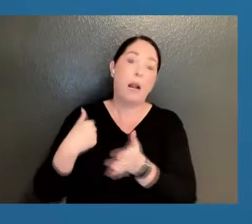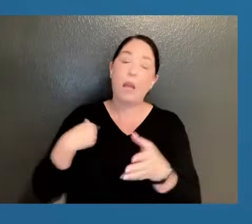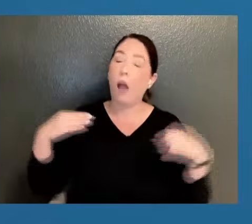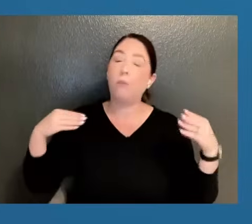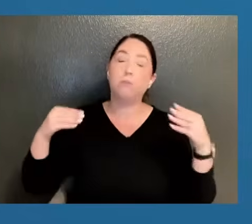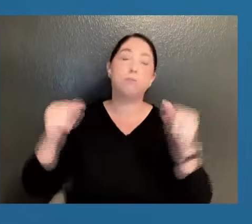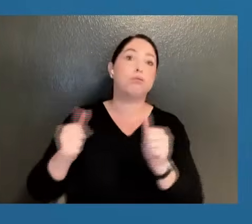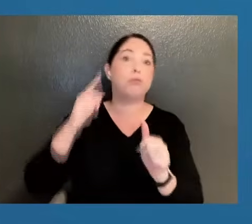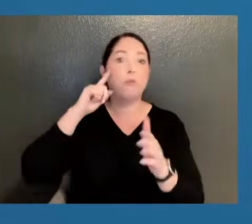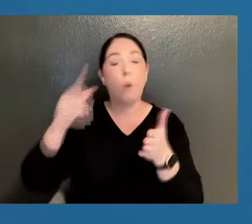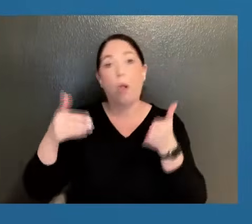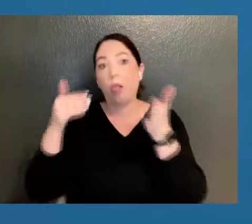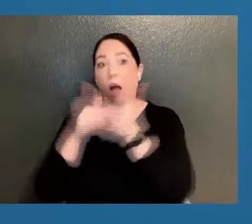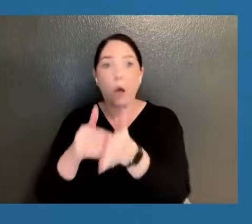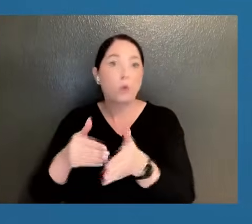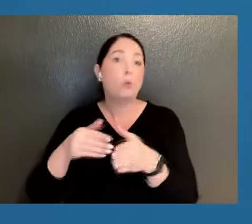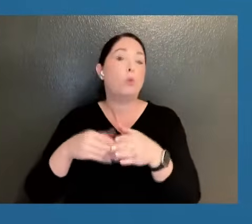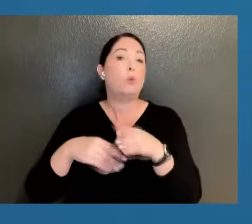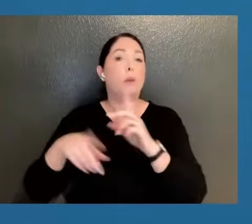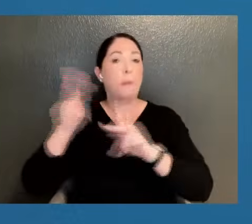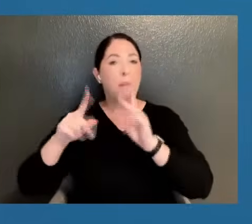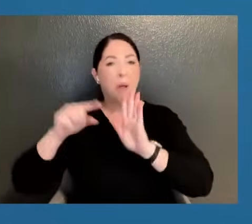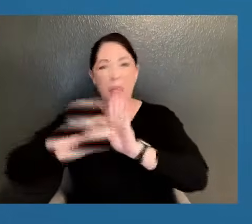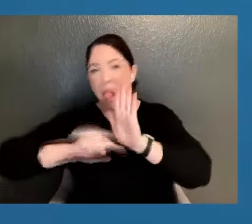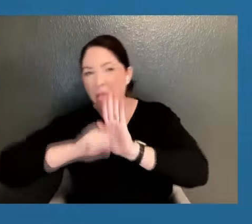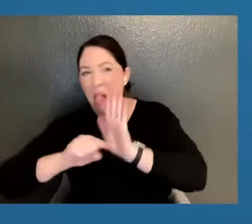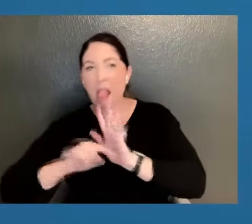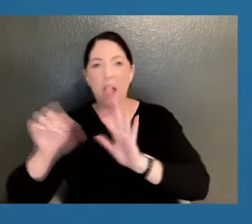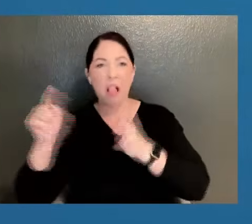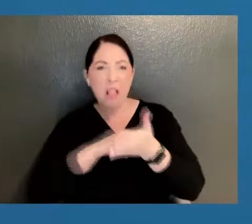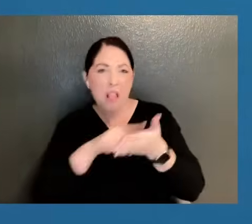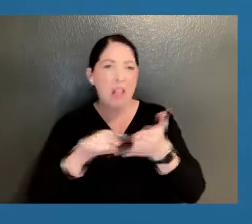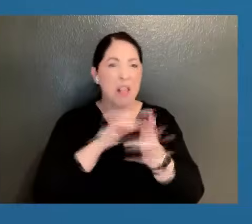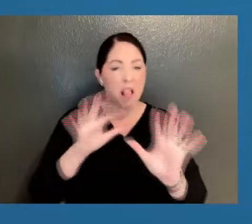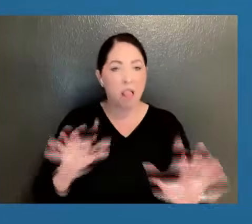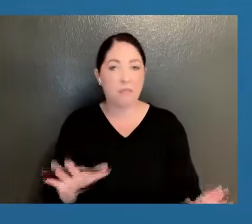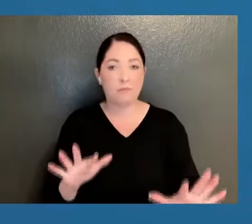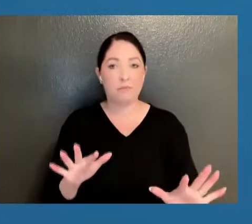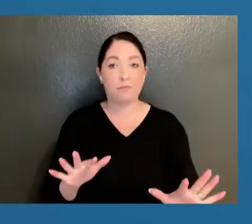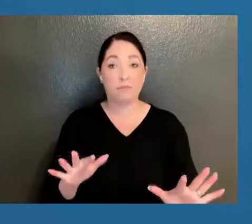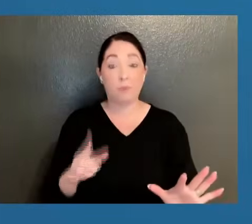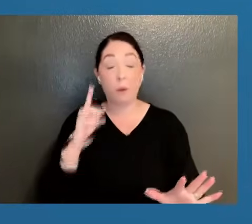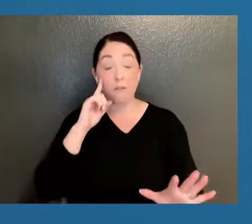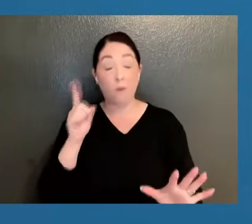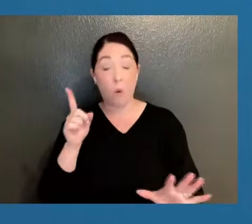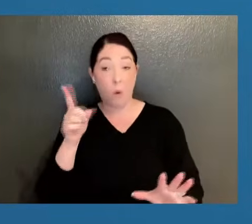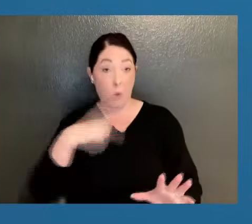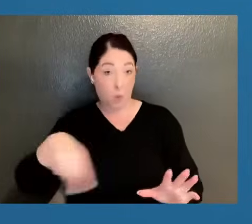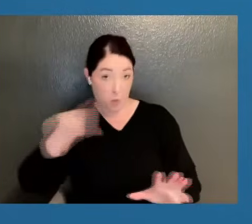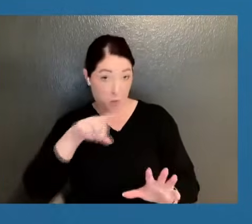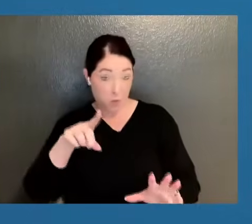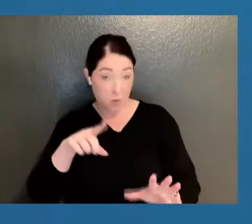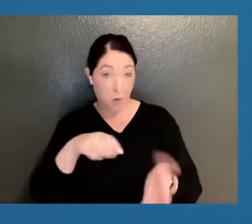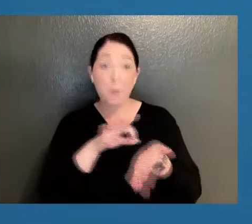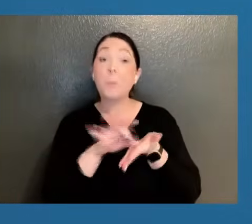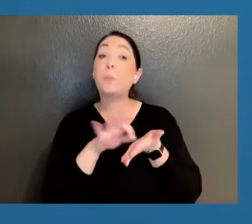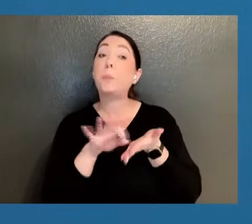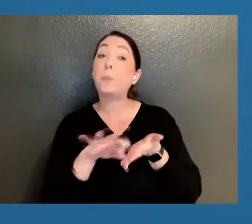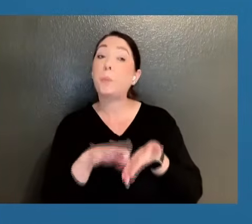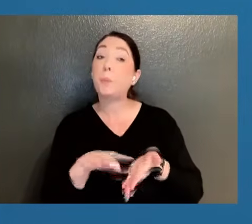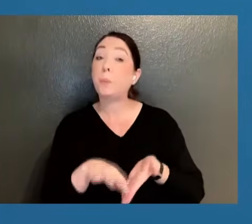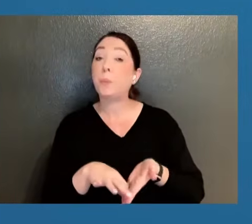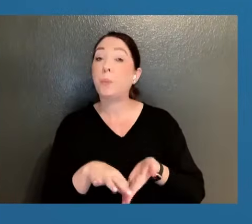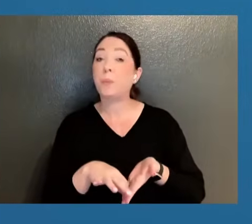the critics saying it couldn't be done. So for those of you who are keeping score, I've got more than